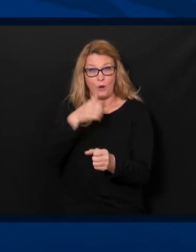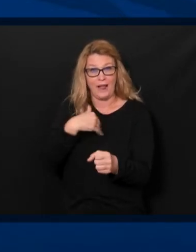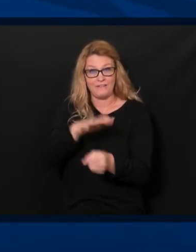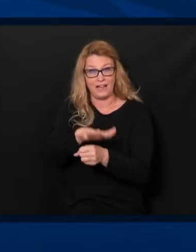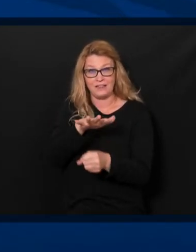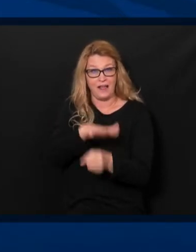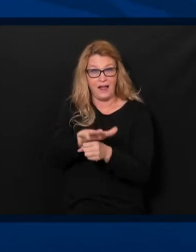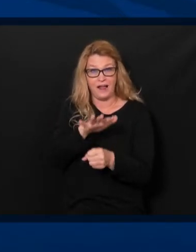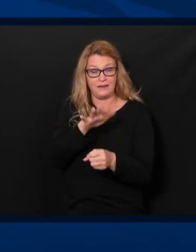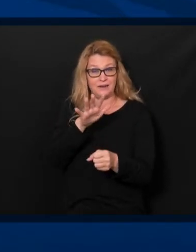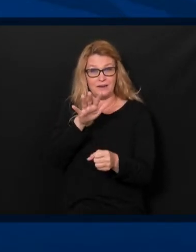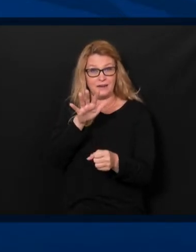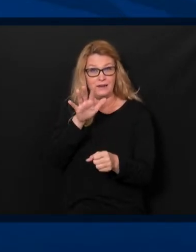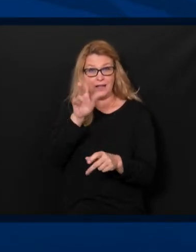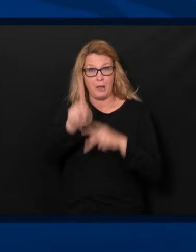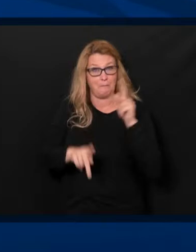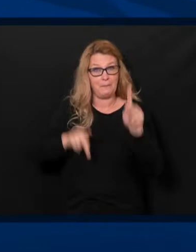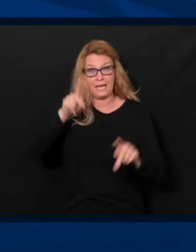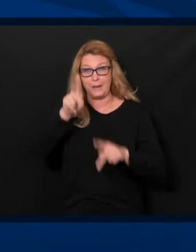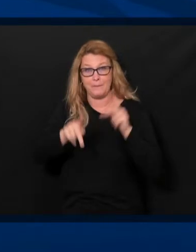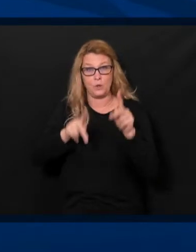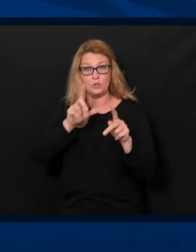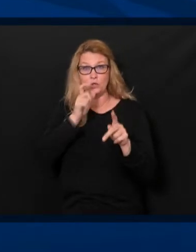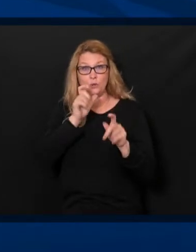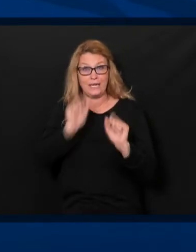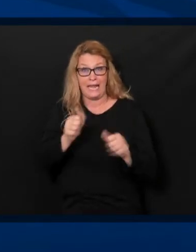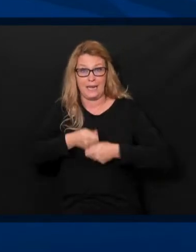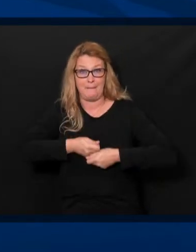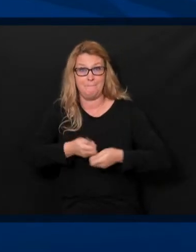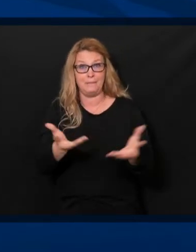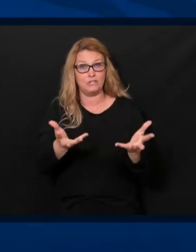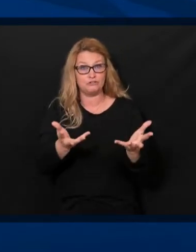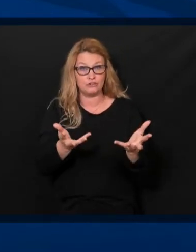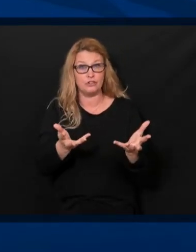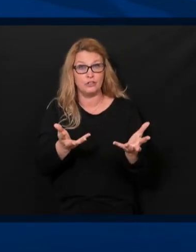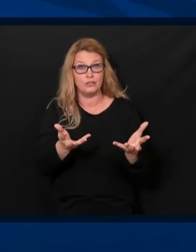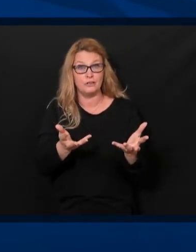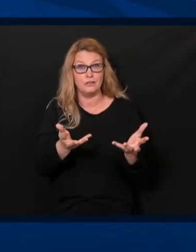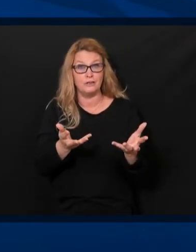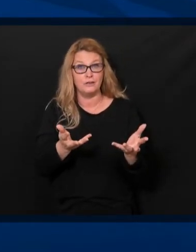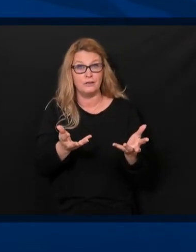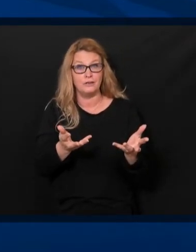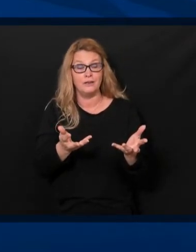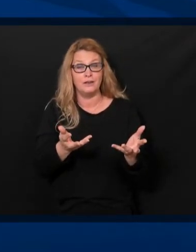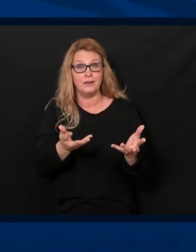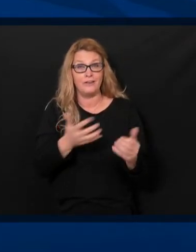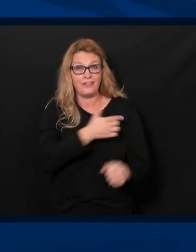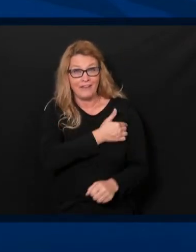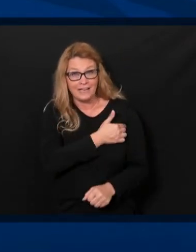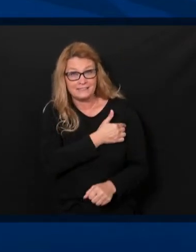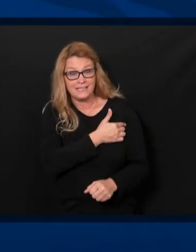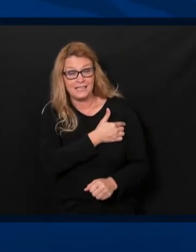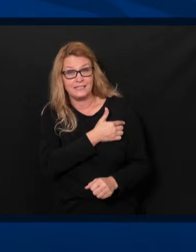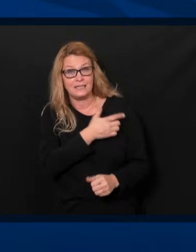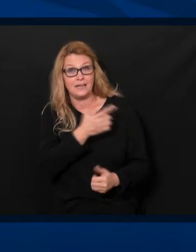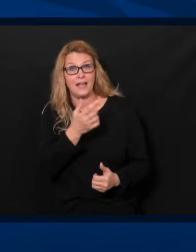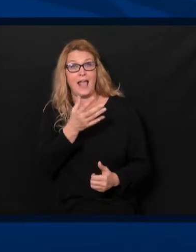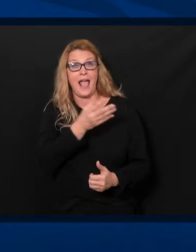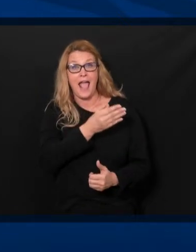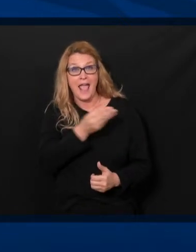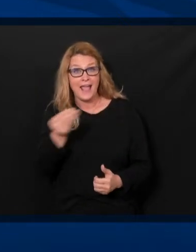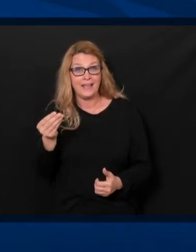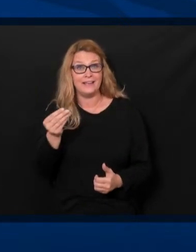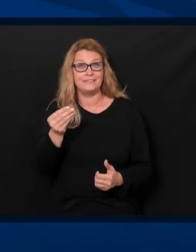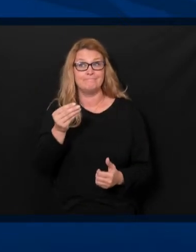capacity for maybe administering a lot of vaccines, as well